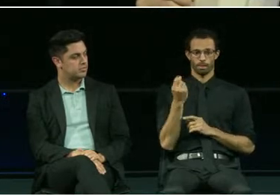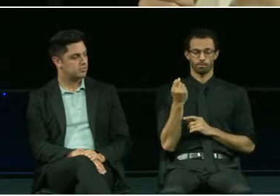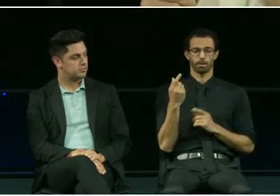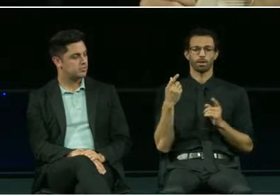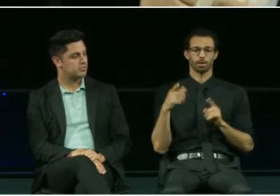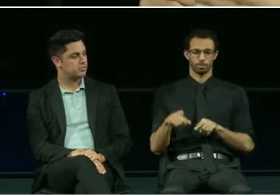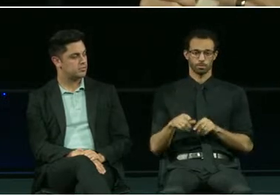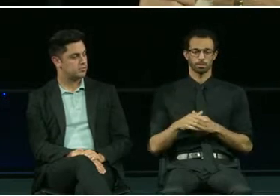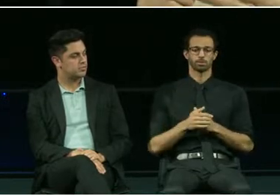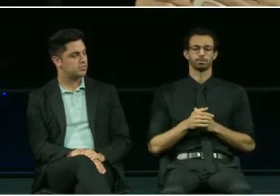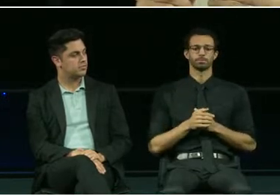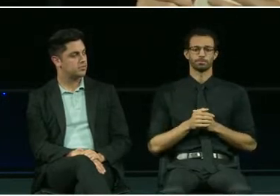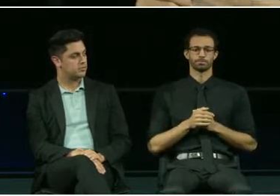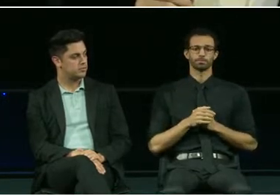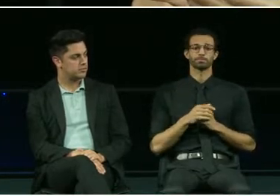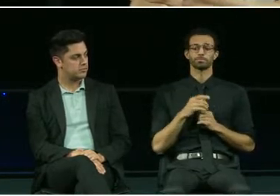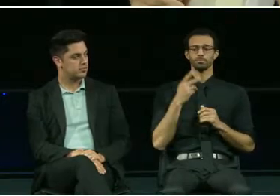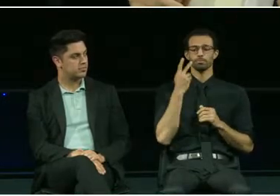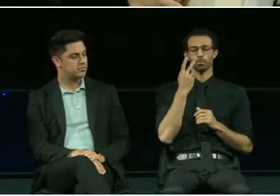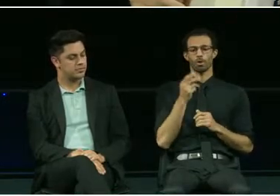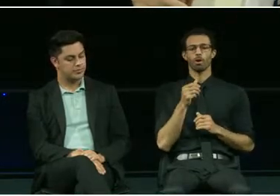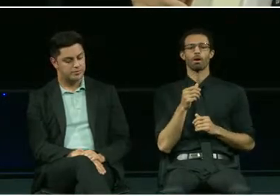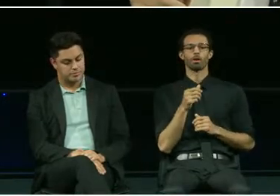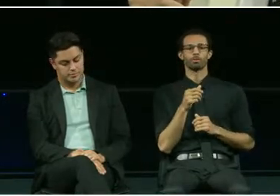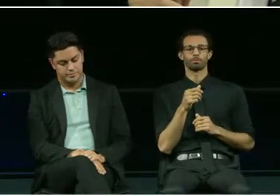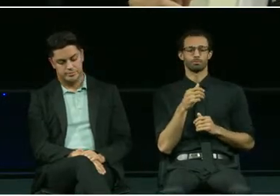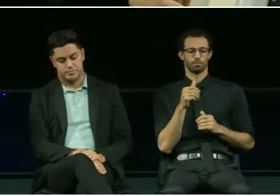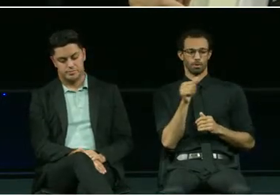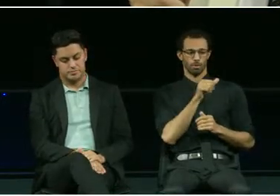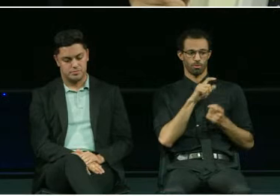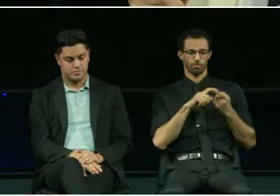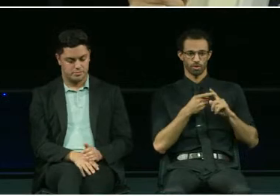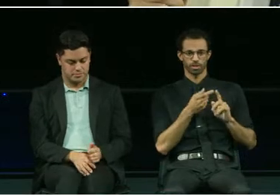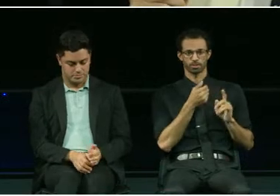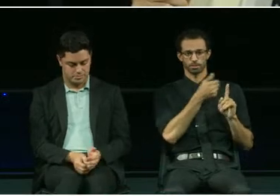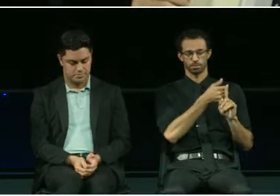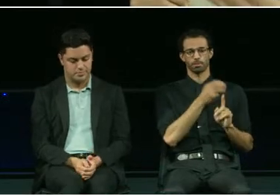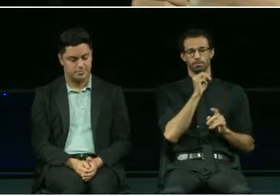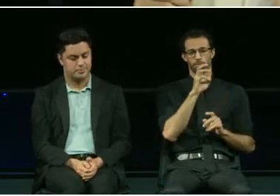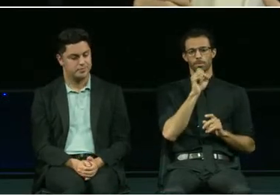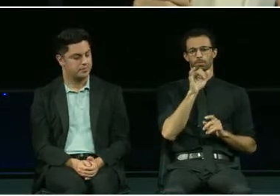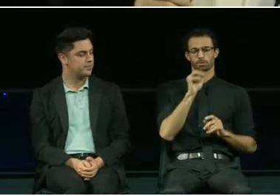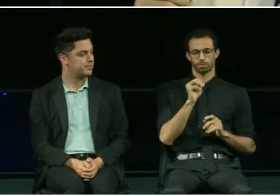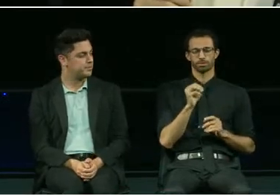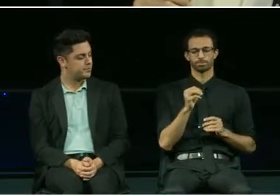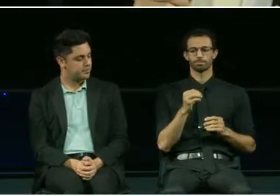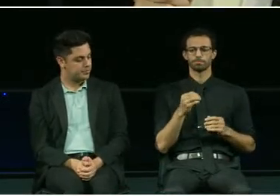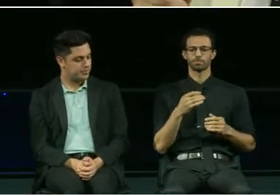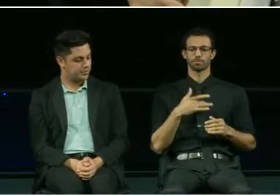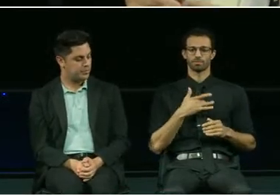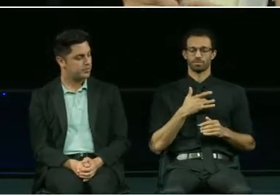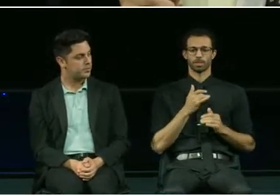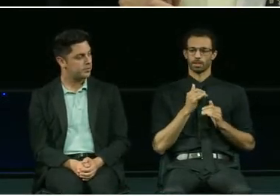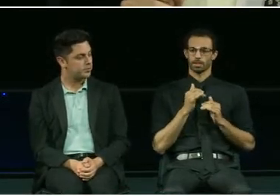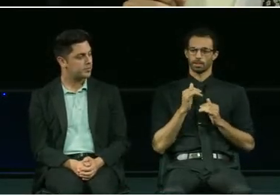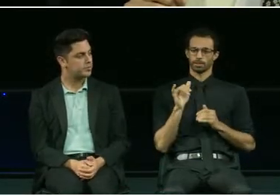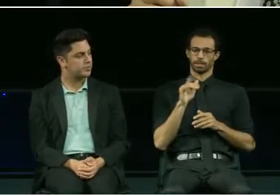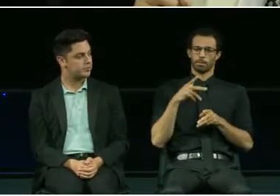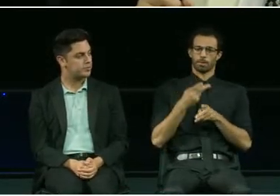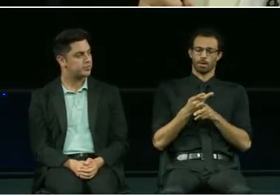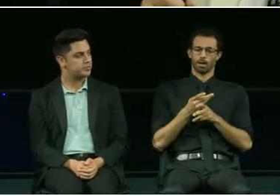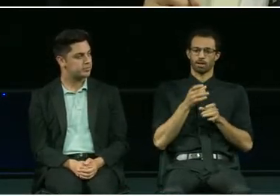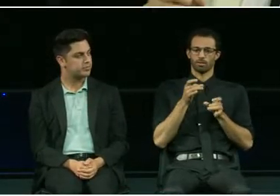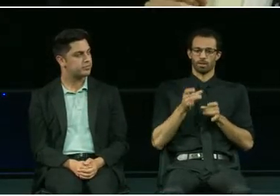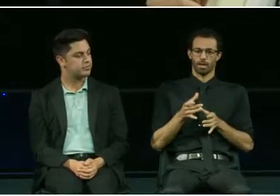were Muslim facing similar kind of hate. And that's when we decided we wanted to do this series of films.